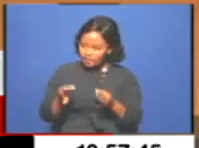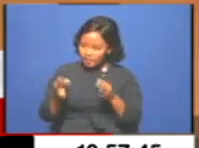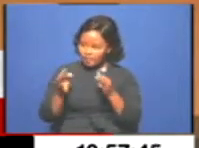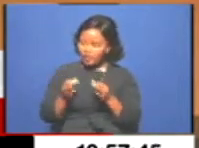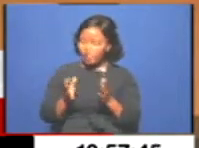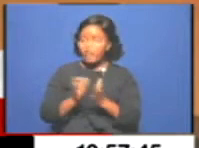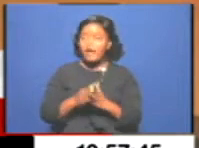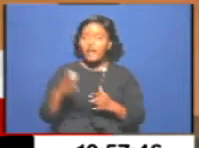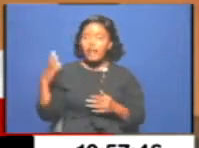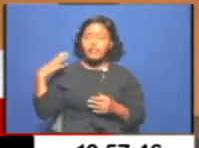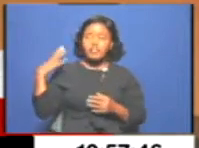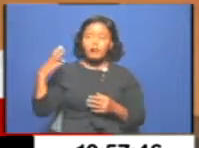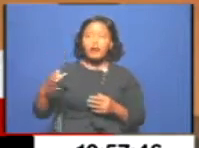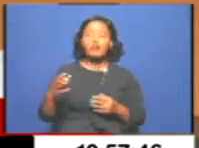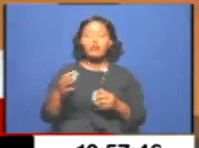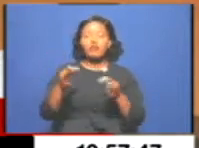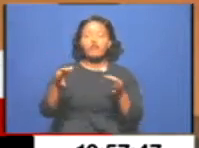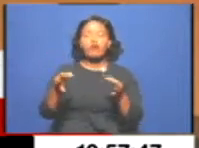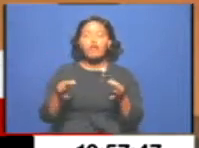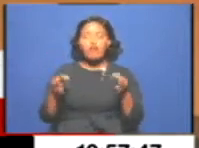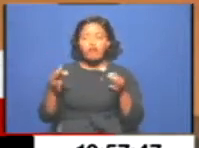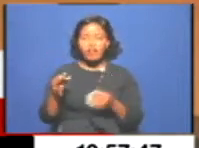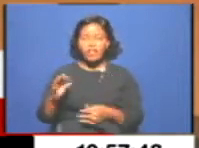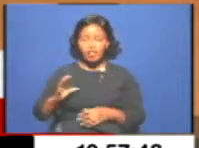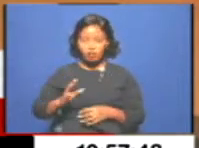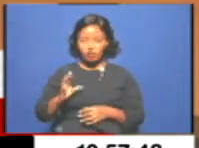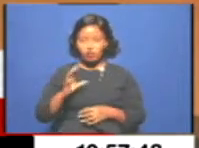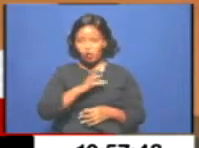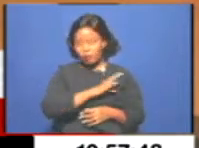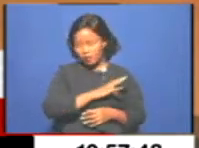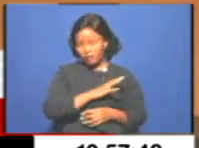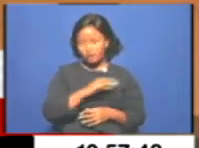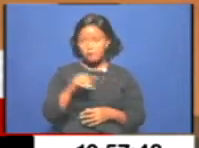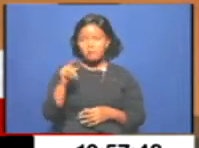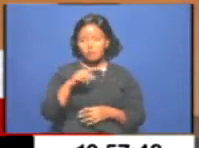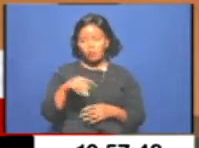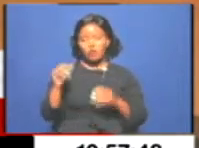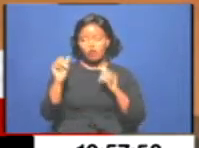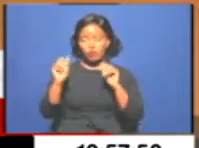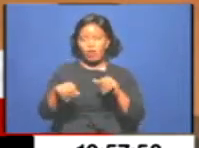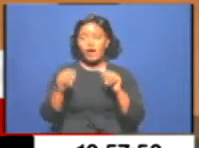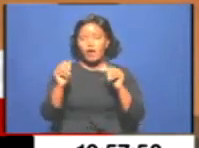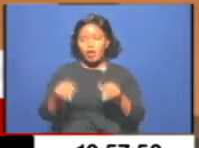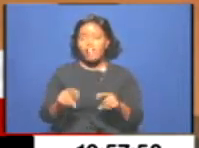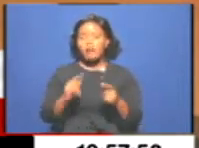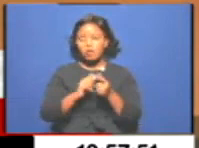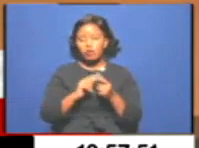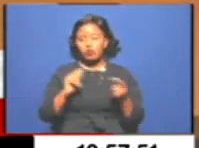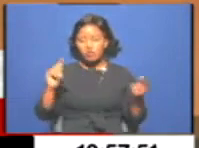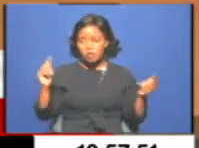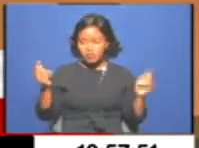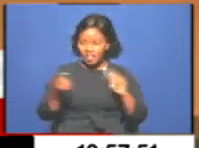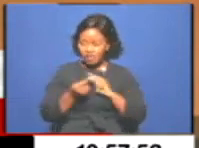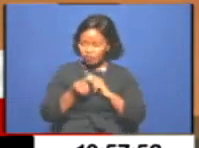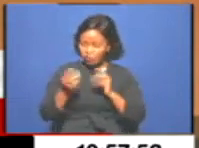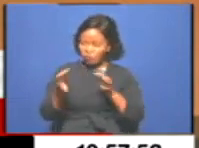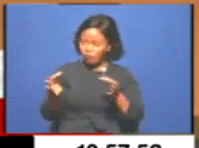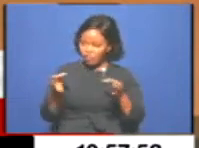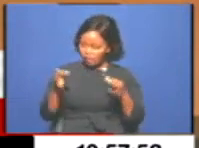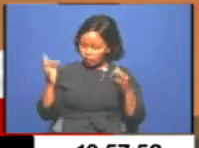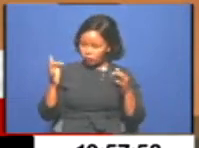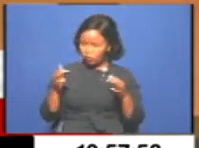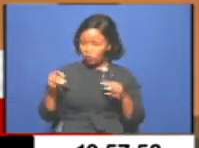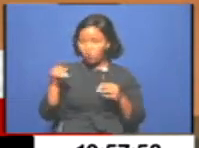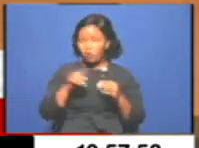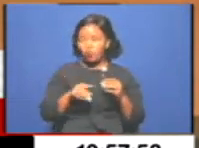Finance Committee, Mr. Withaka Kioni, we were able to transform the financial aspect, where we have now an